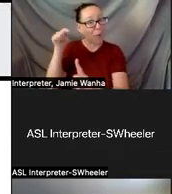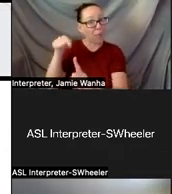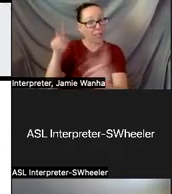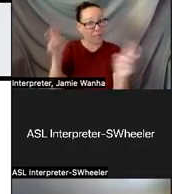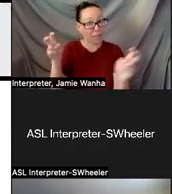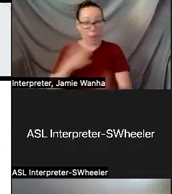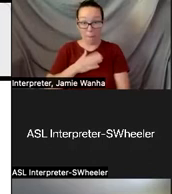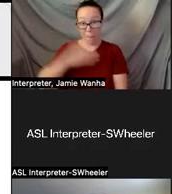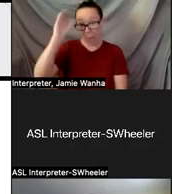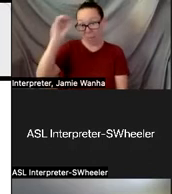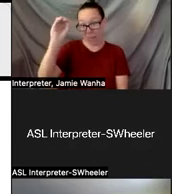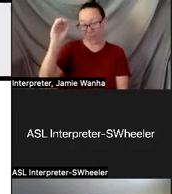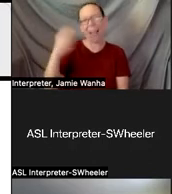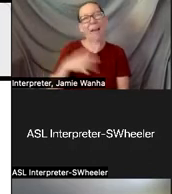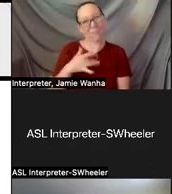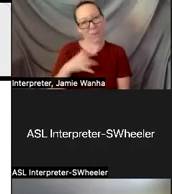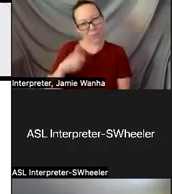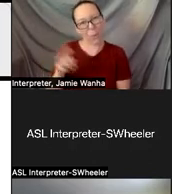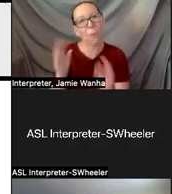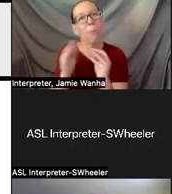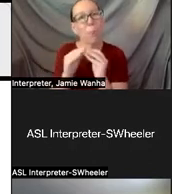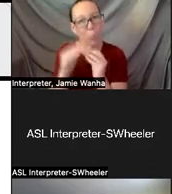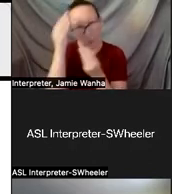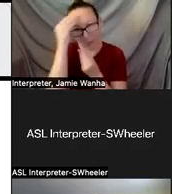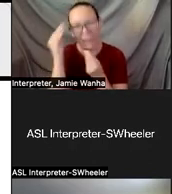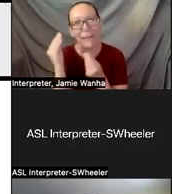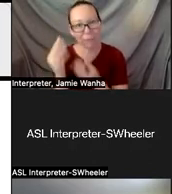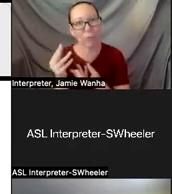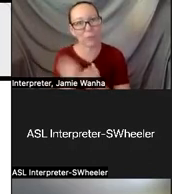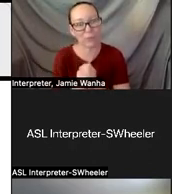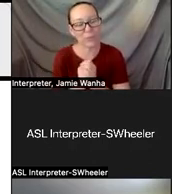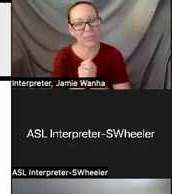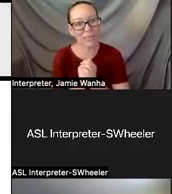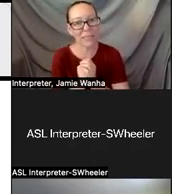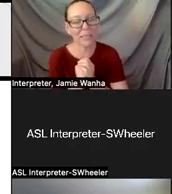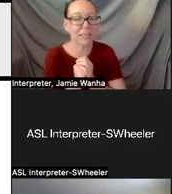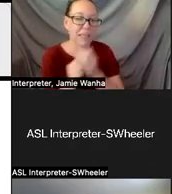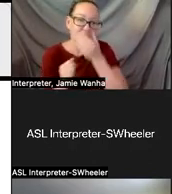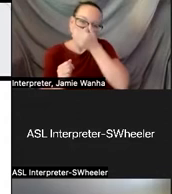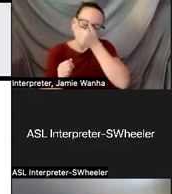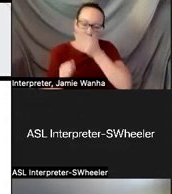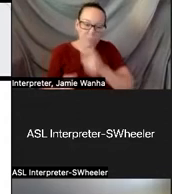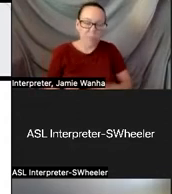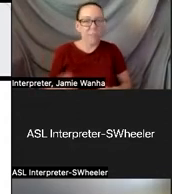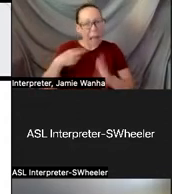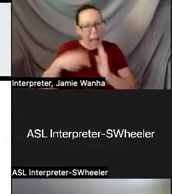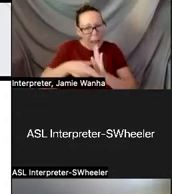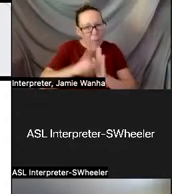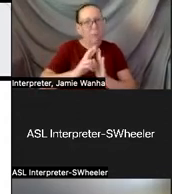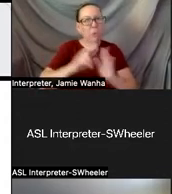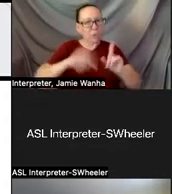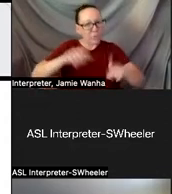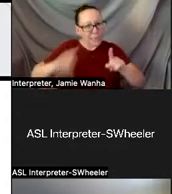that we need more information for this. There are studies showing the failure of the landslide. I reviewed those studies. but